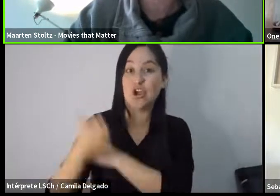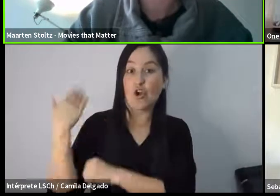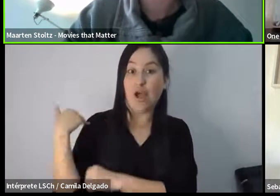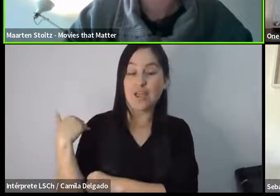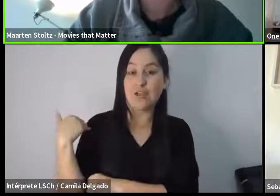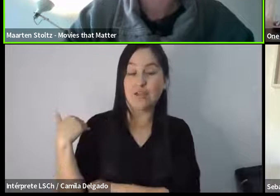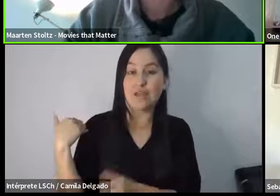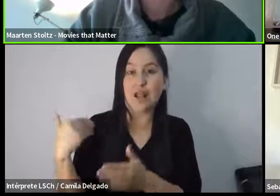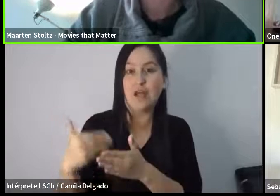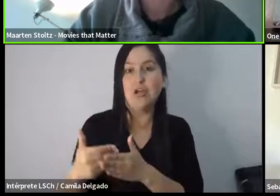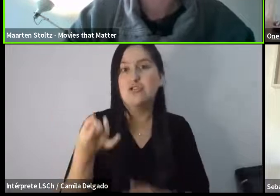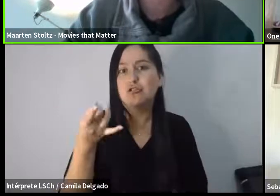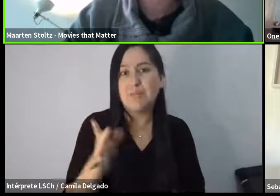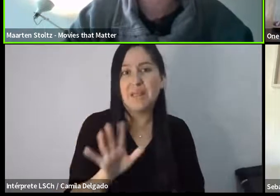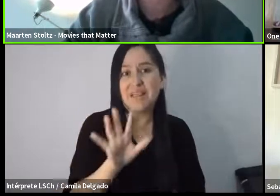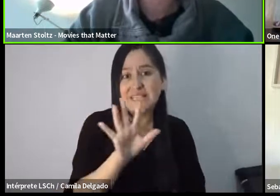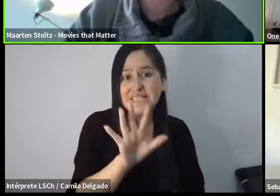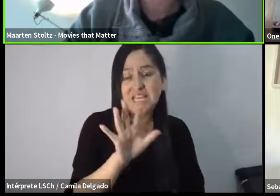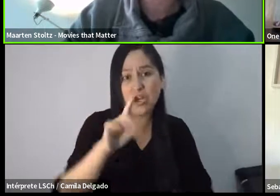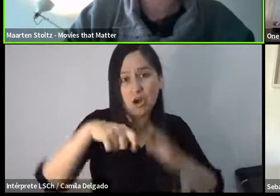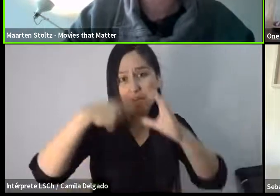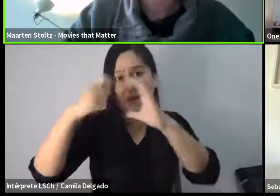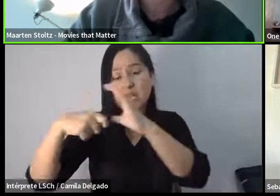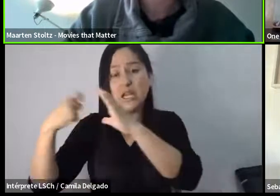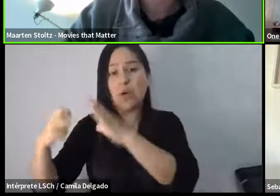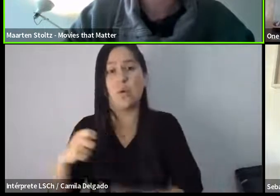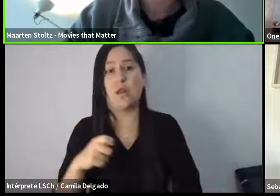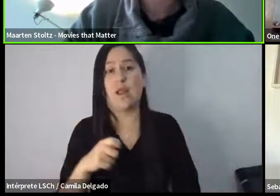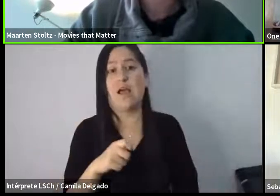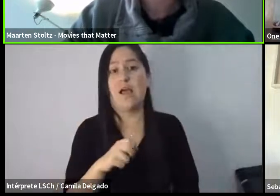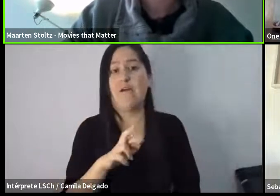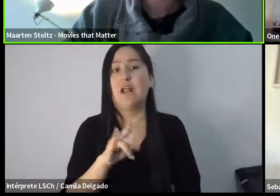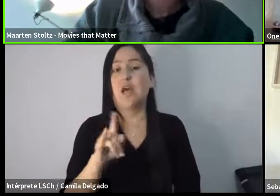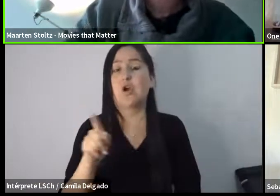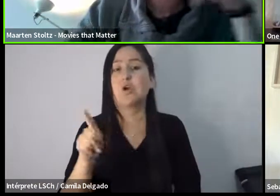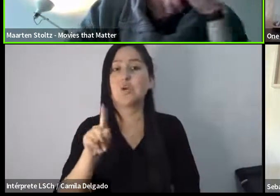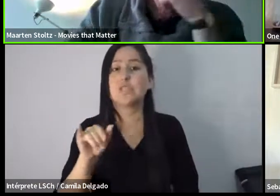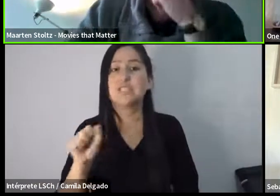out, you take a very focused and proper look at it, definitely.